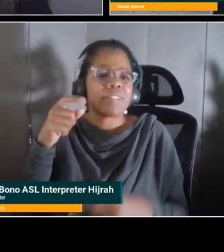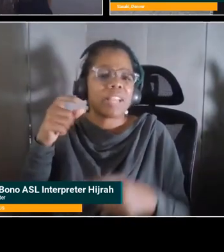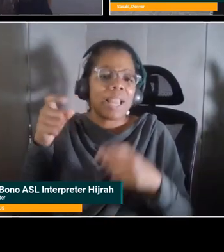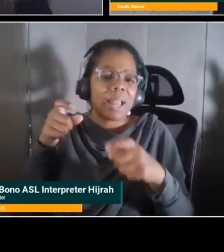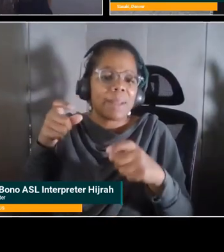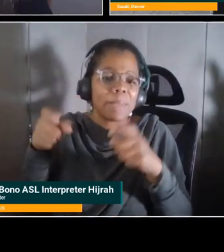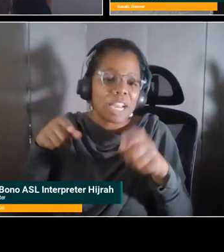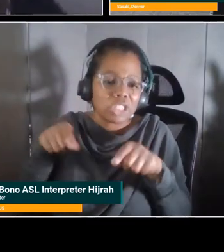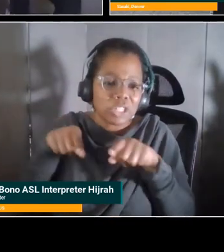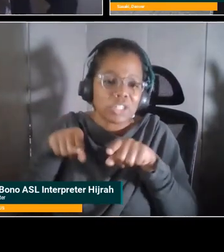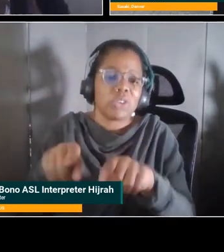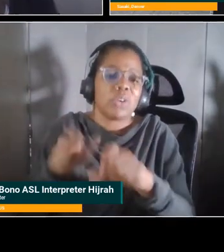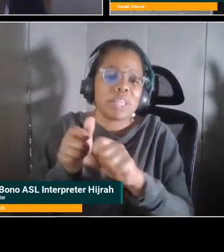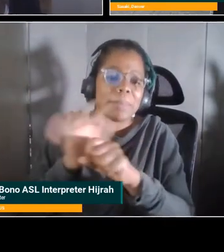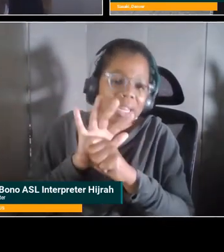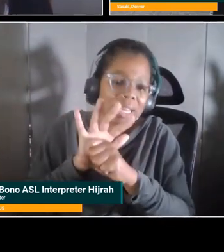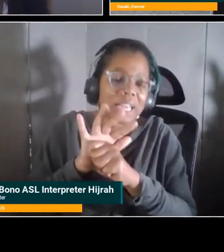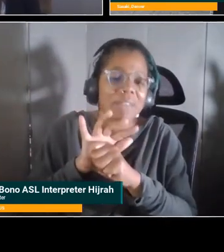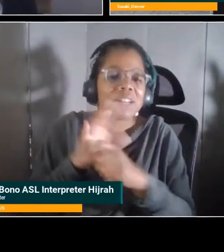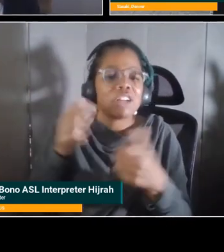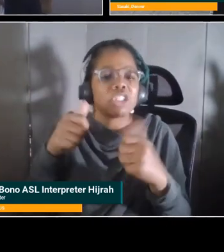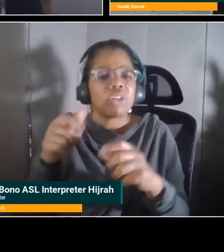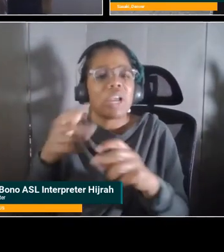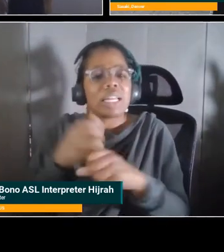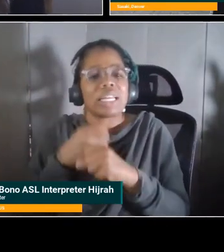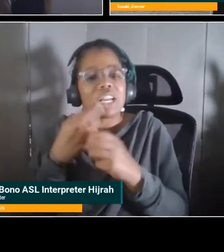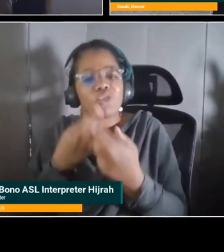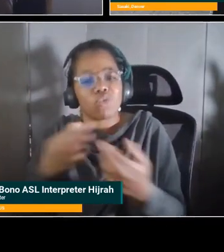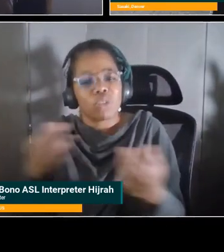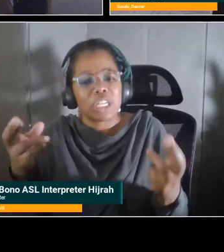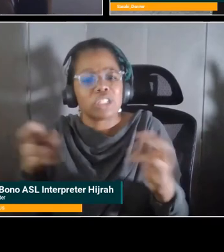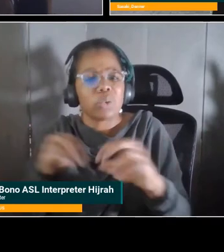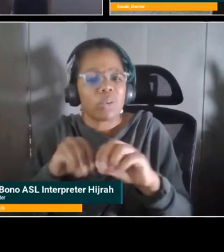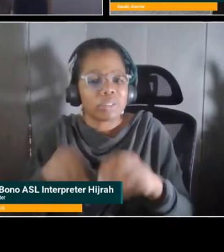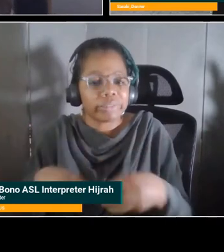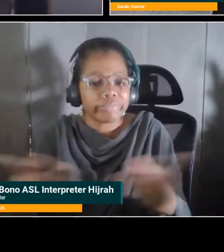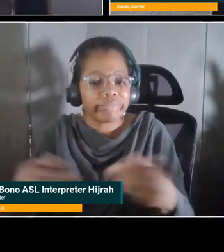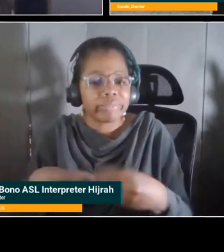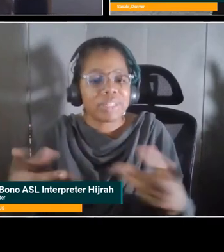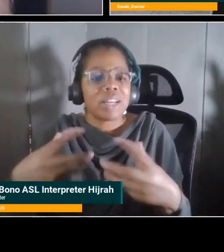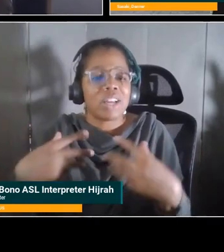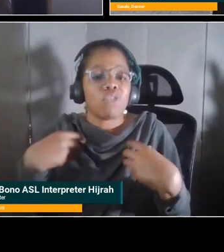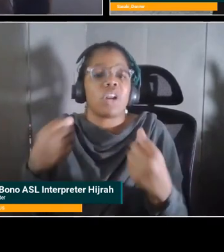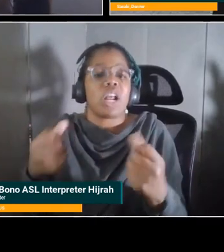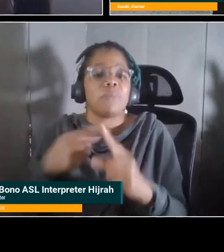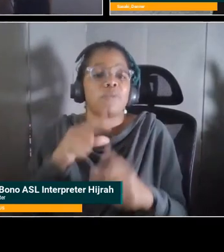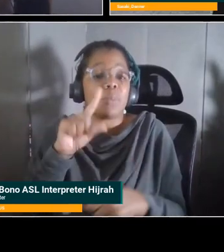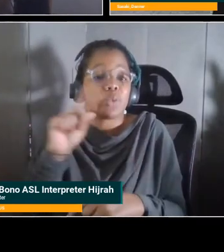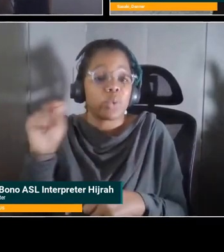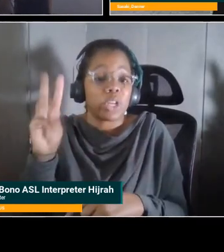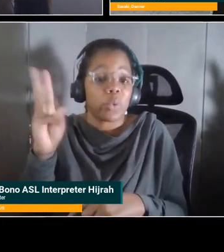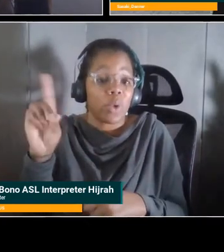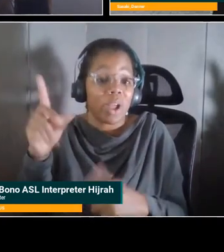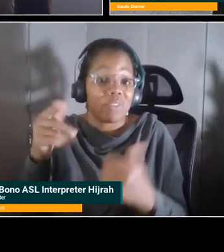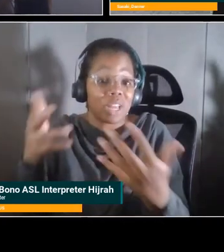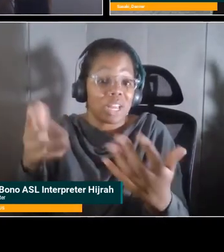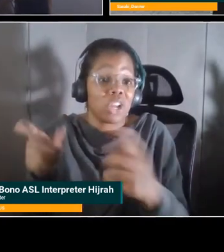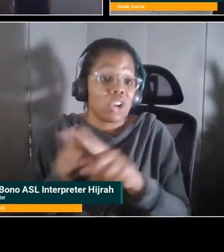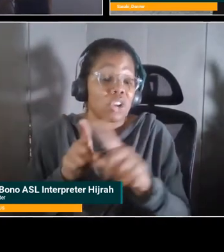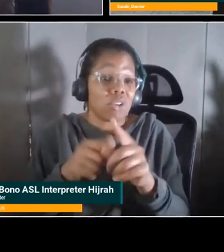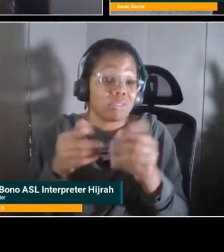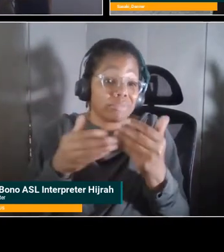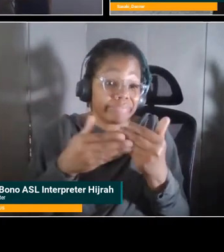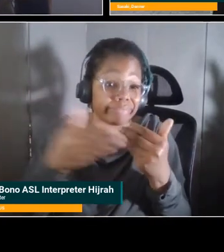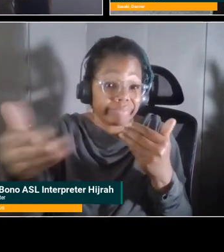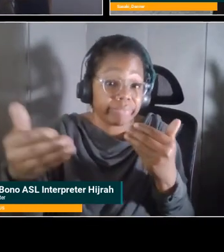pandemic, sort of trying to get resources to the ground and recovering from 2020 wildfires, and then certainly moving forward.